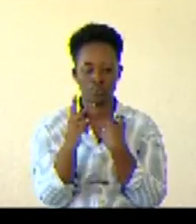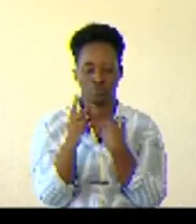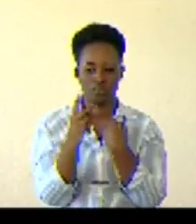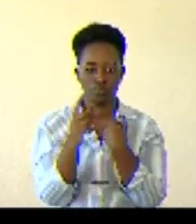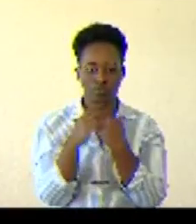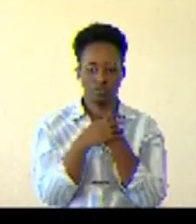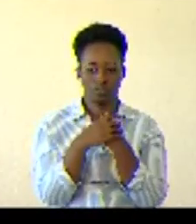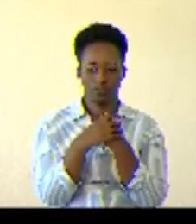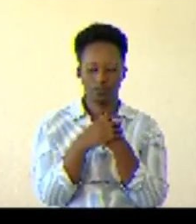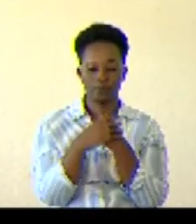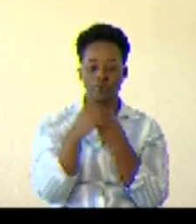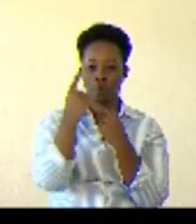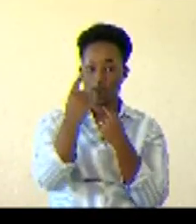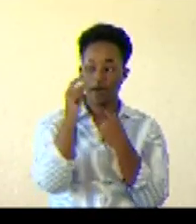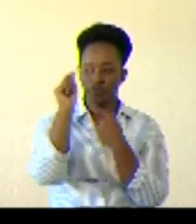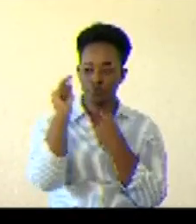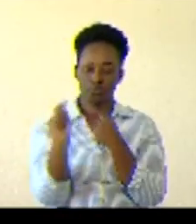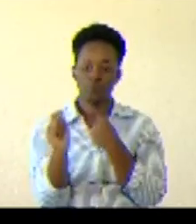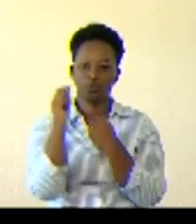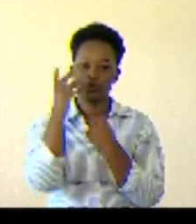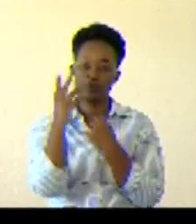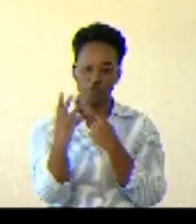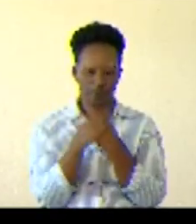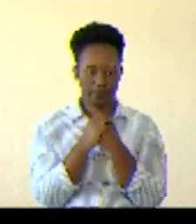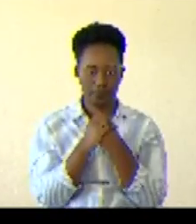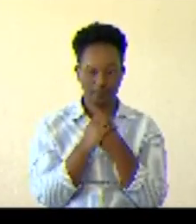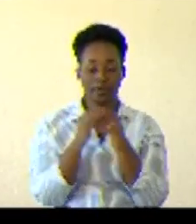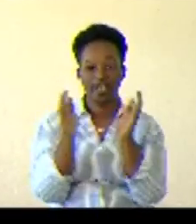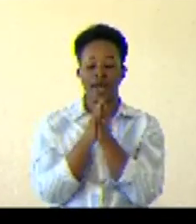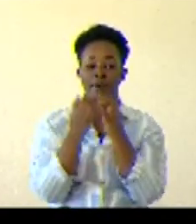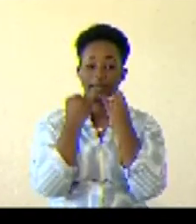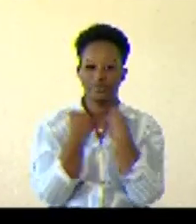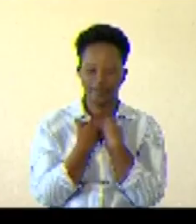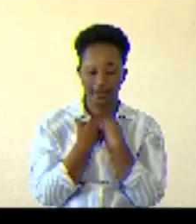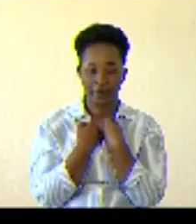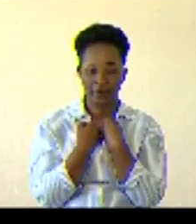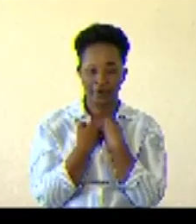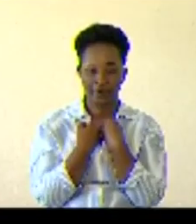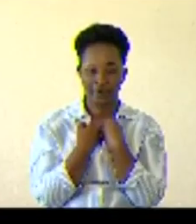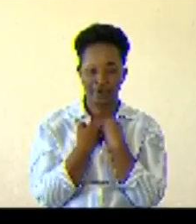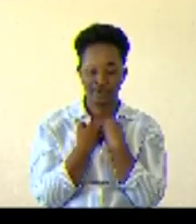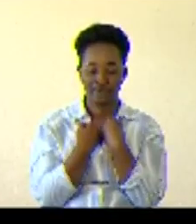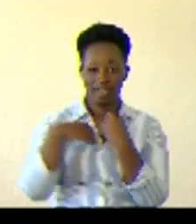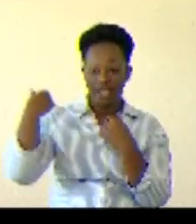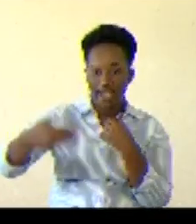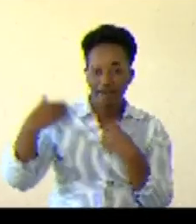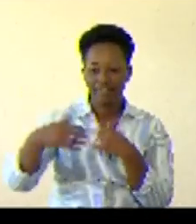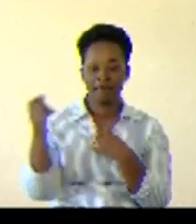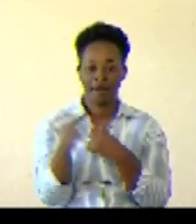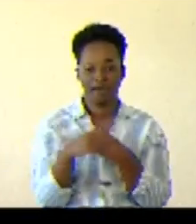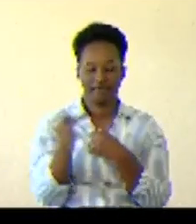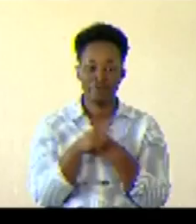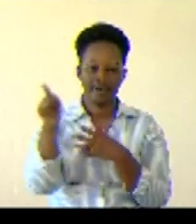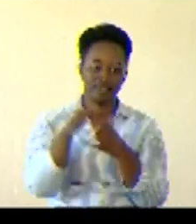4, which is 1 to 4. And they are telling us, again, that every month